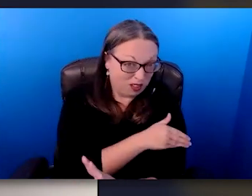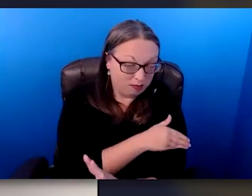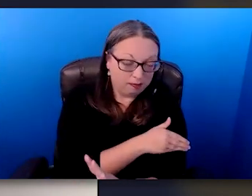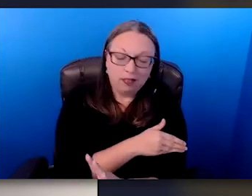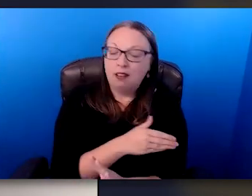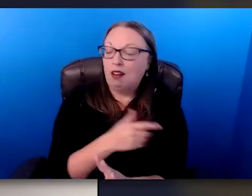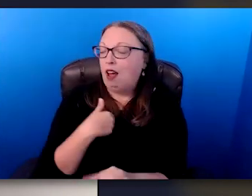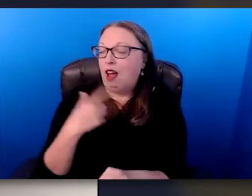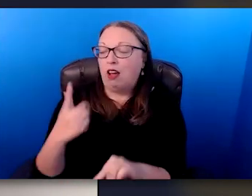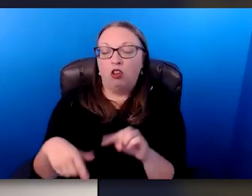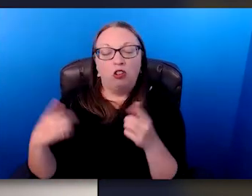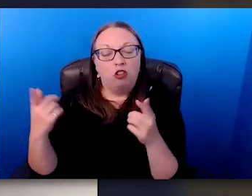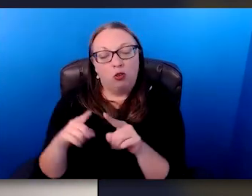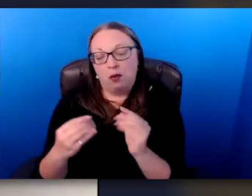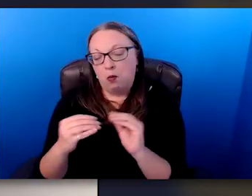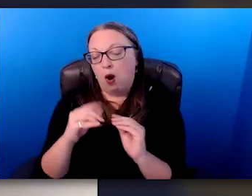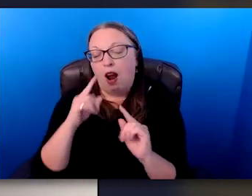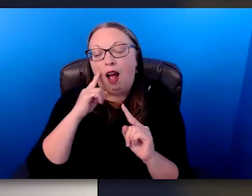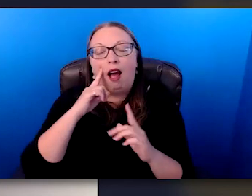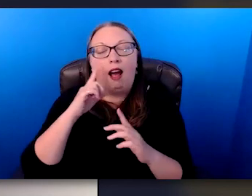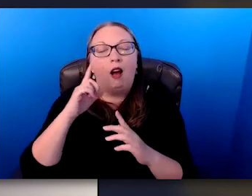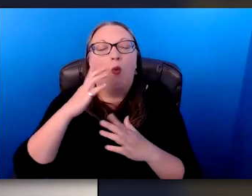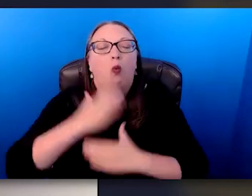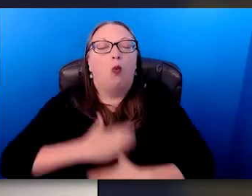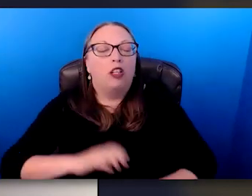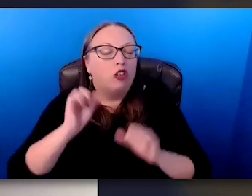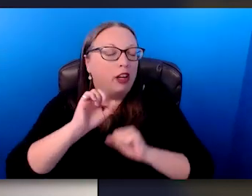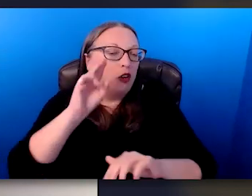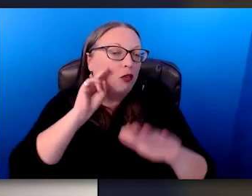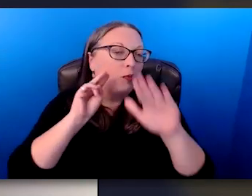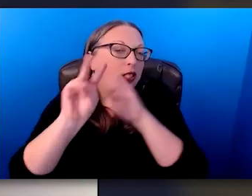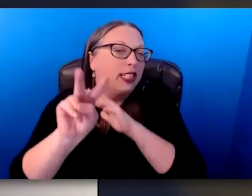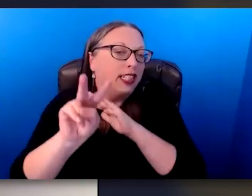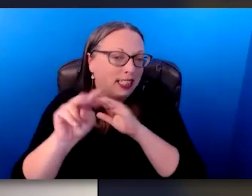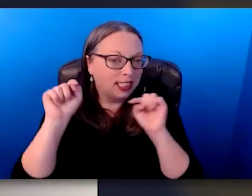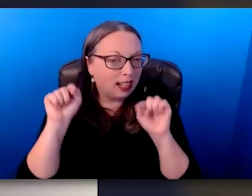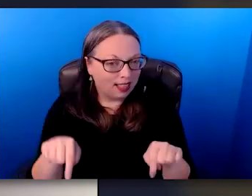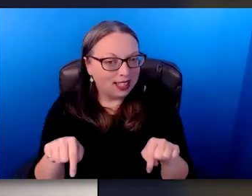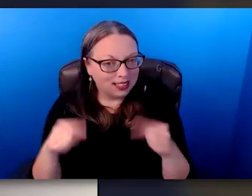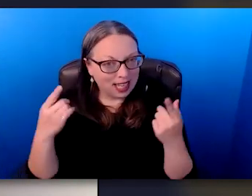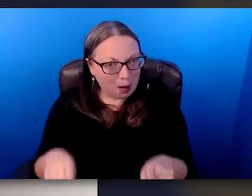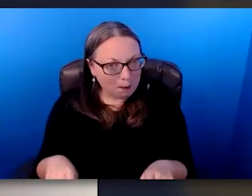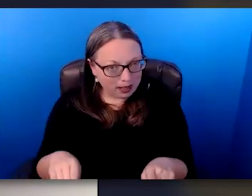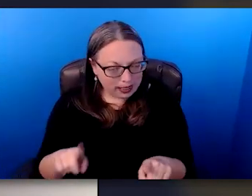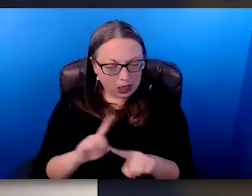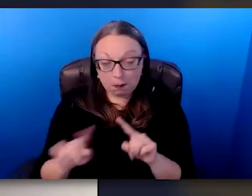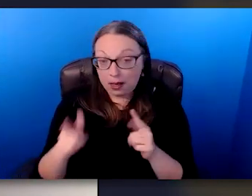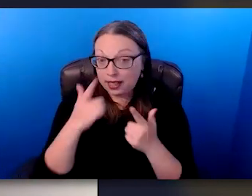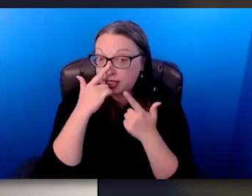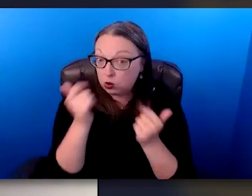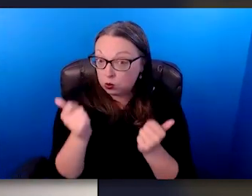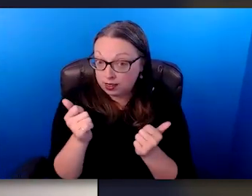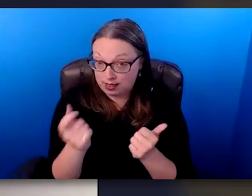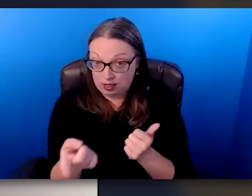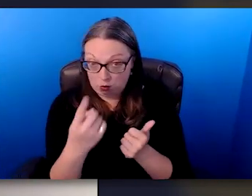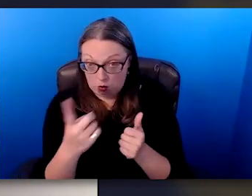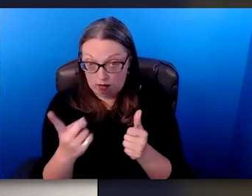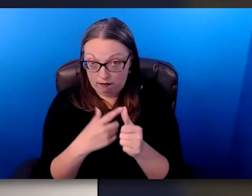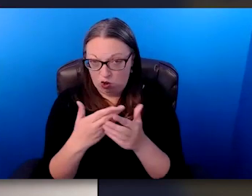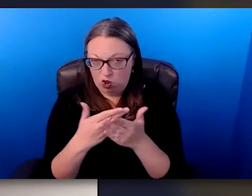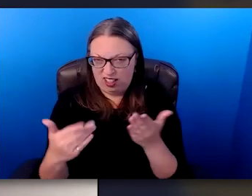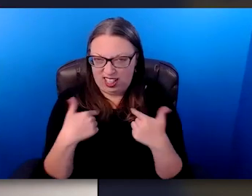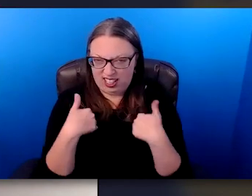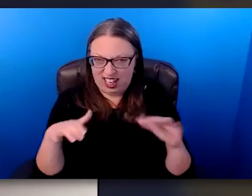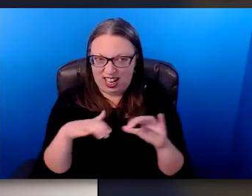I could have seen the freight train coming. But you know, it was really interesting. One of the first things I did in December